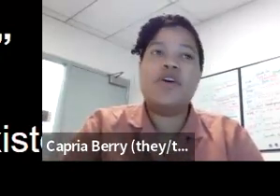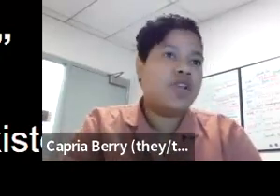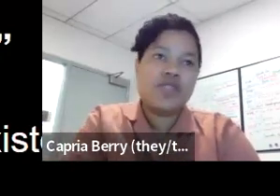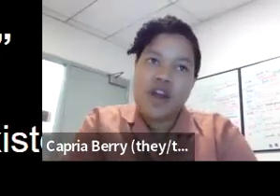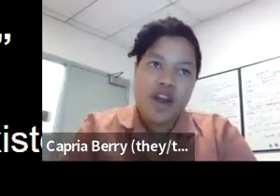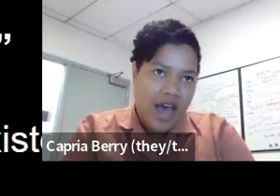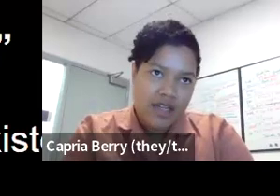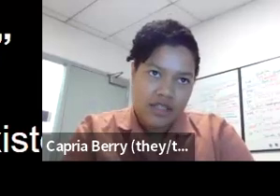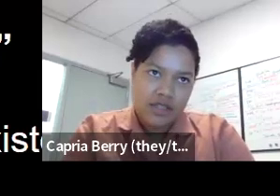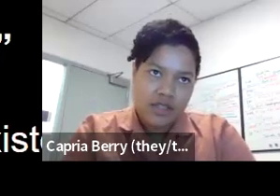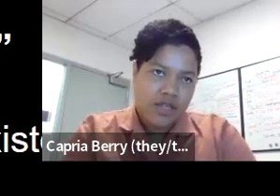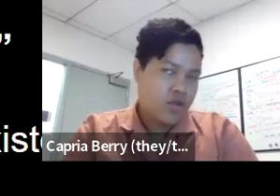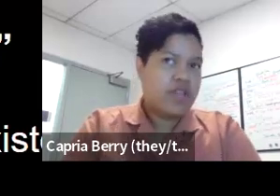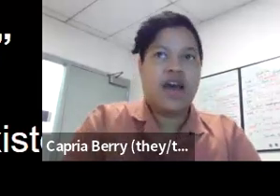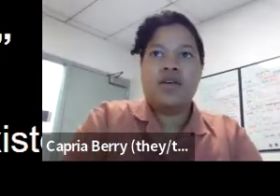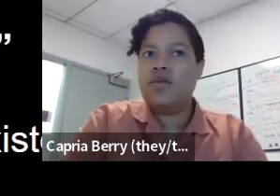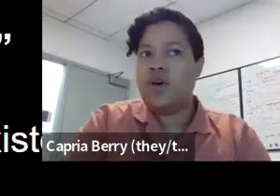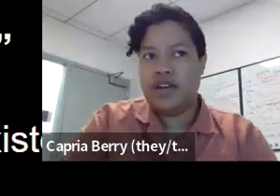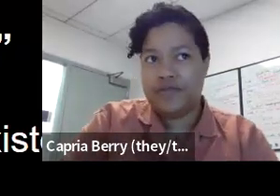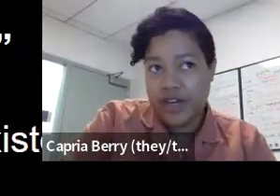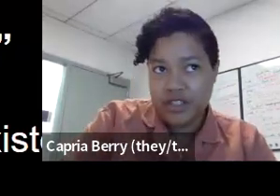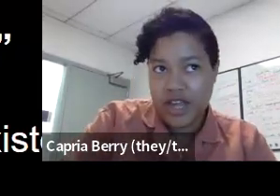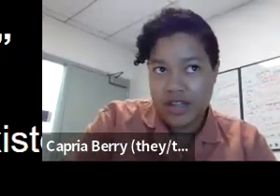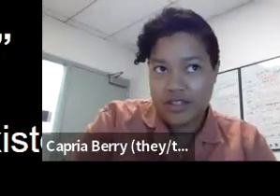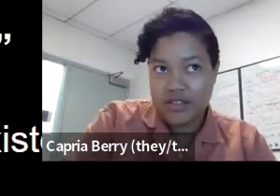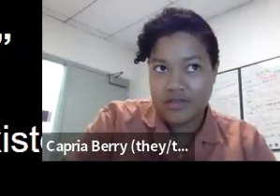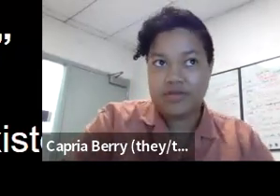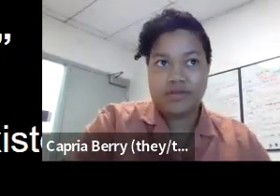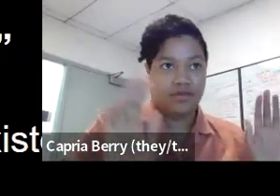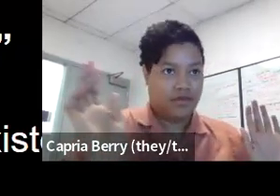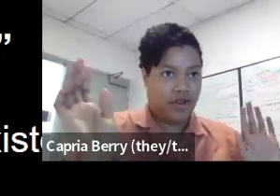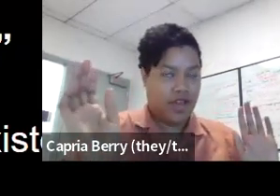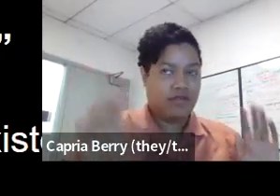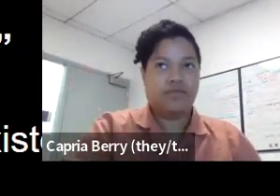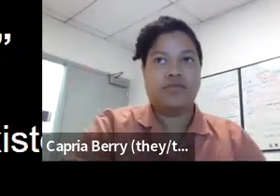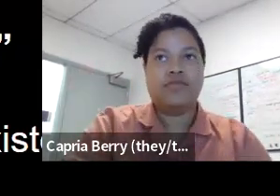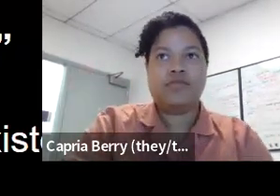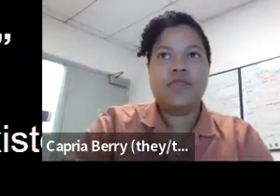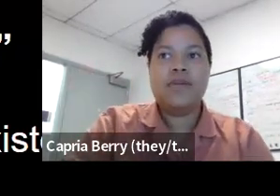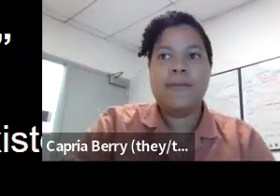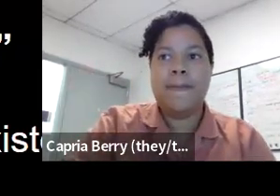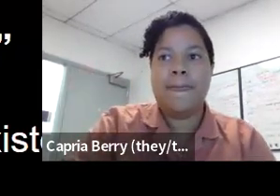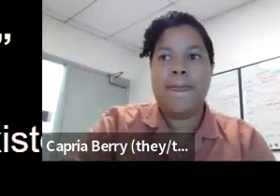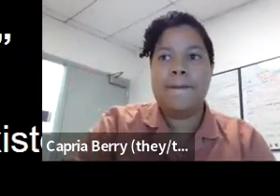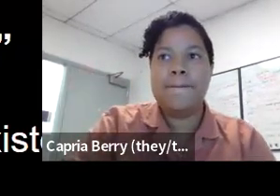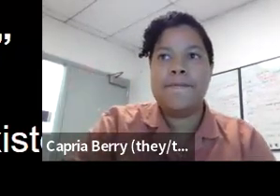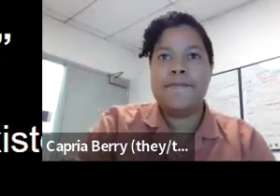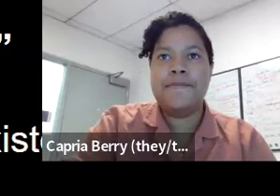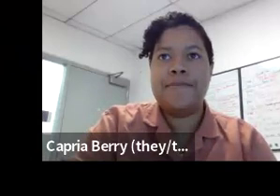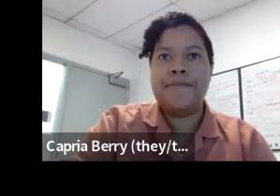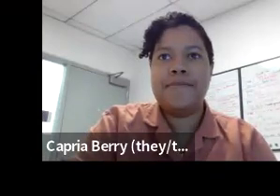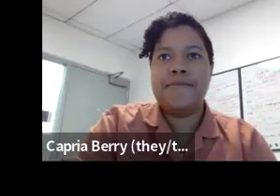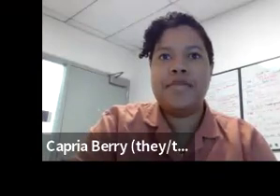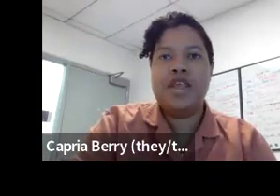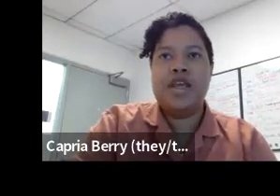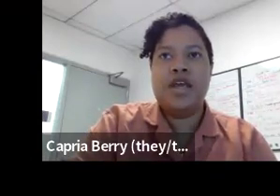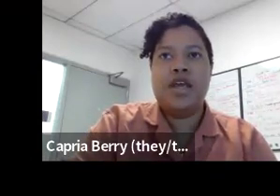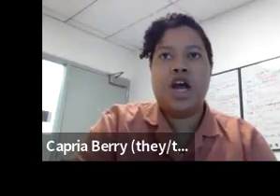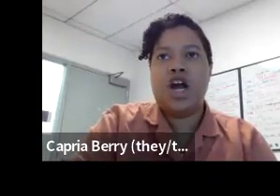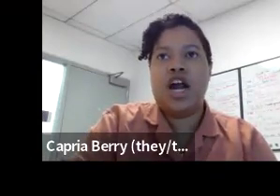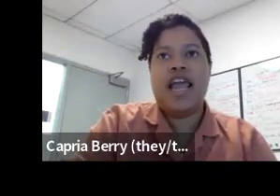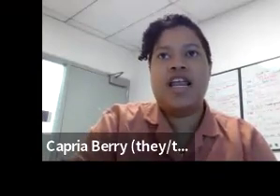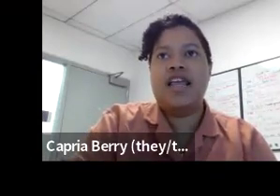across lots of literature that talks about the experiences of disabled queer students of color all